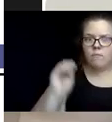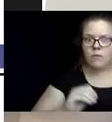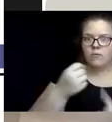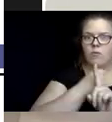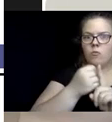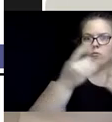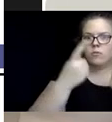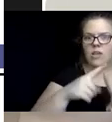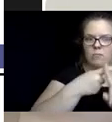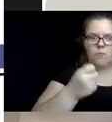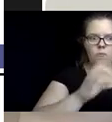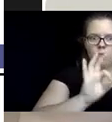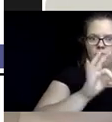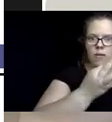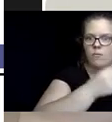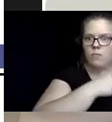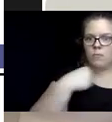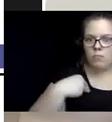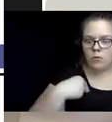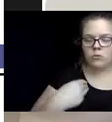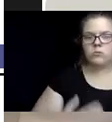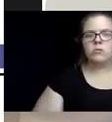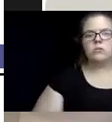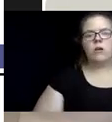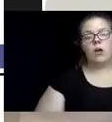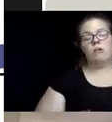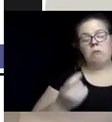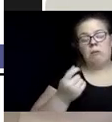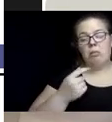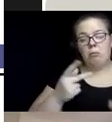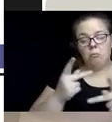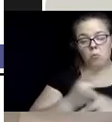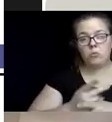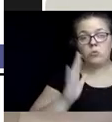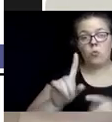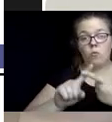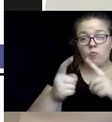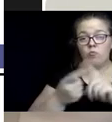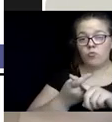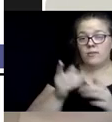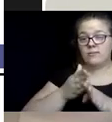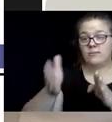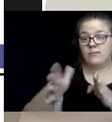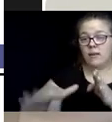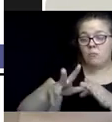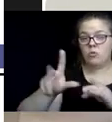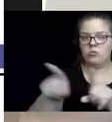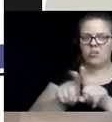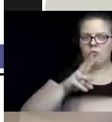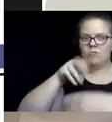at the hands of family members. And to make it a little bit worse, your friends and neighbors are in there at 6% as well.